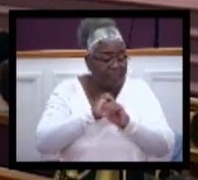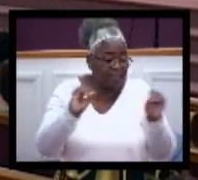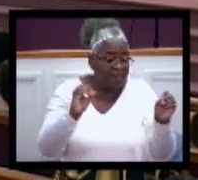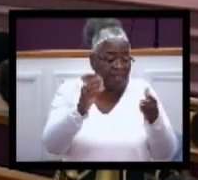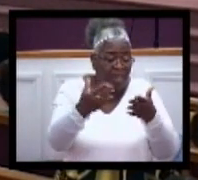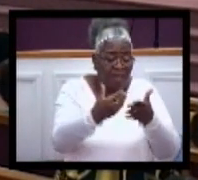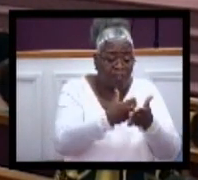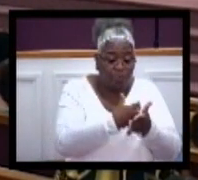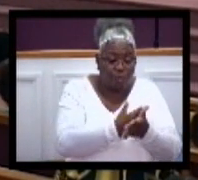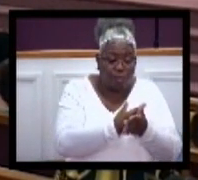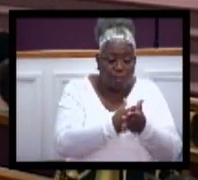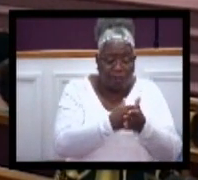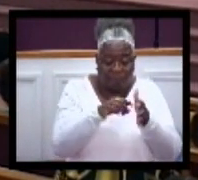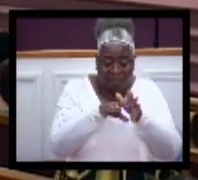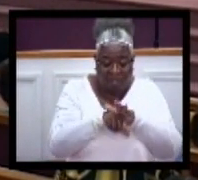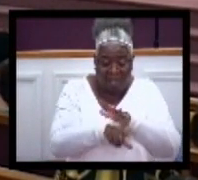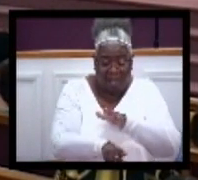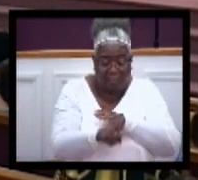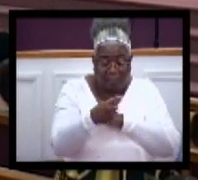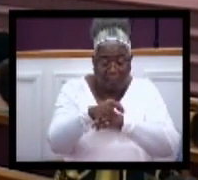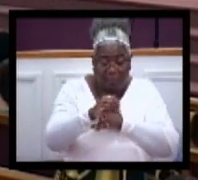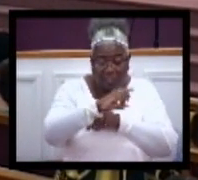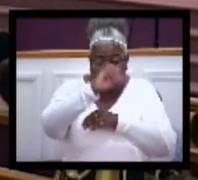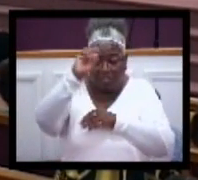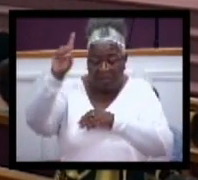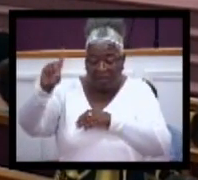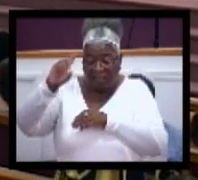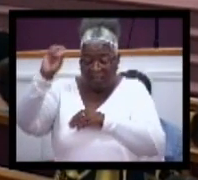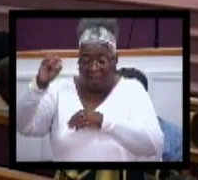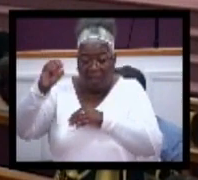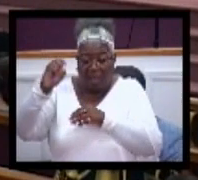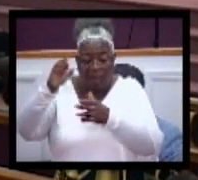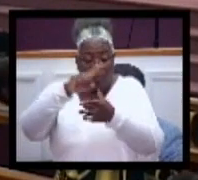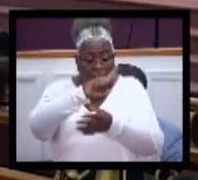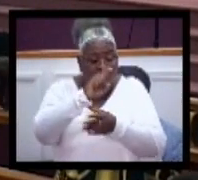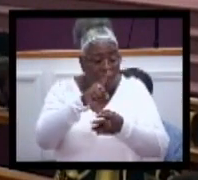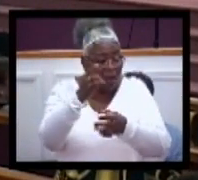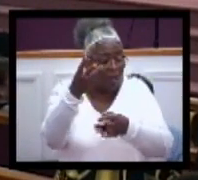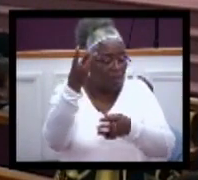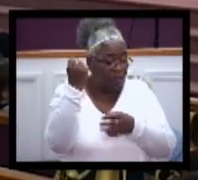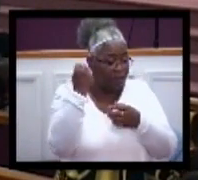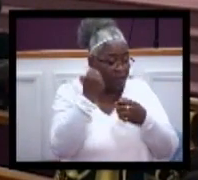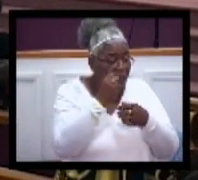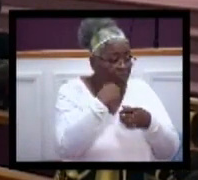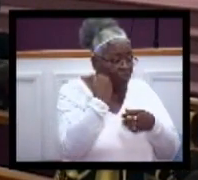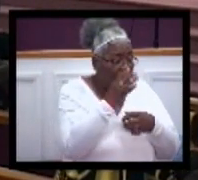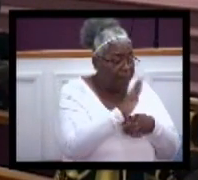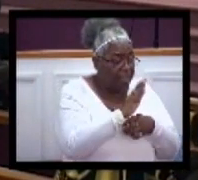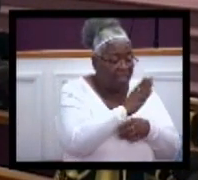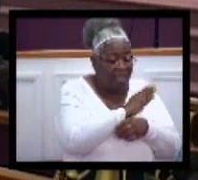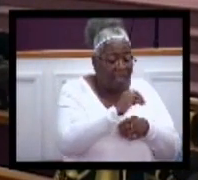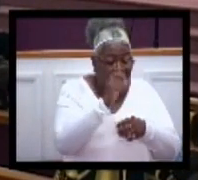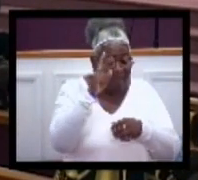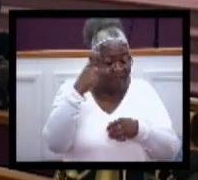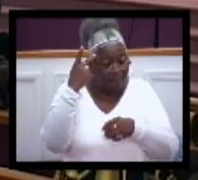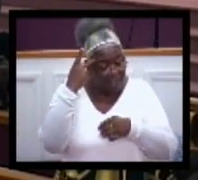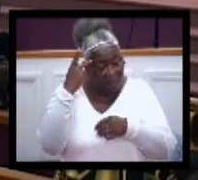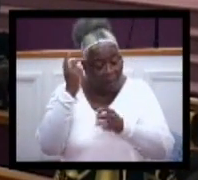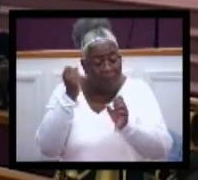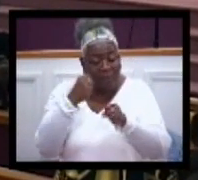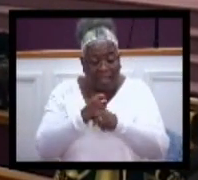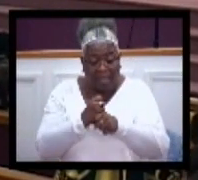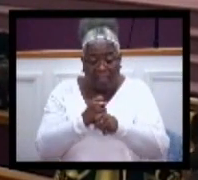new under the sun. What has been will be. And Pharaoh made